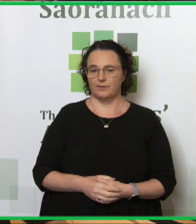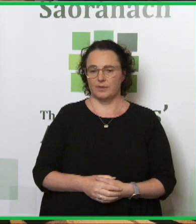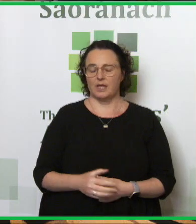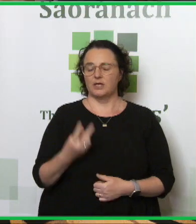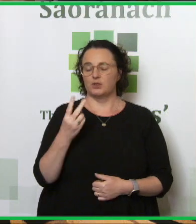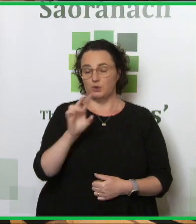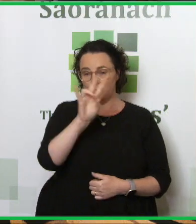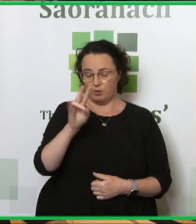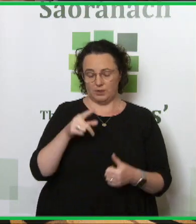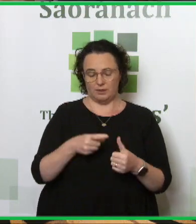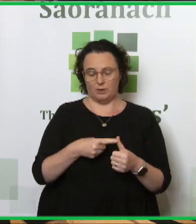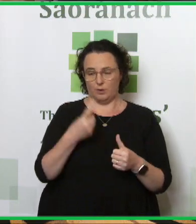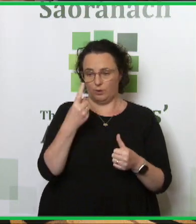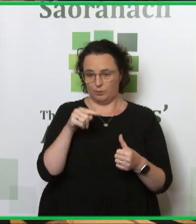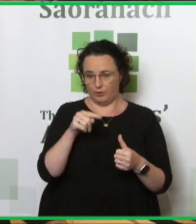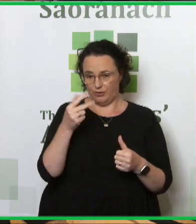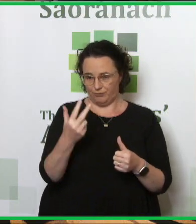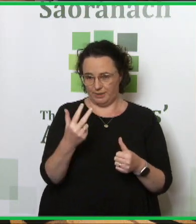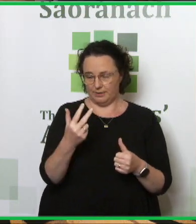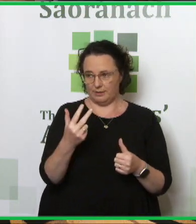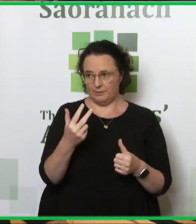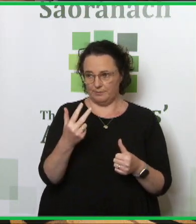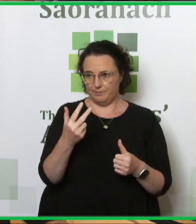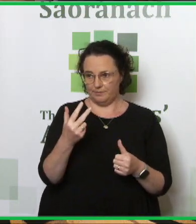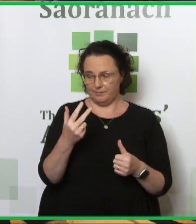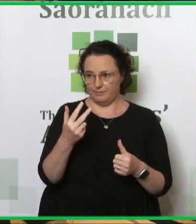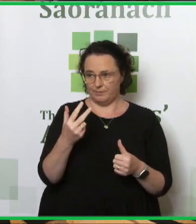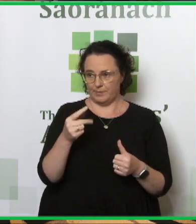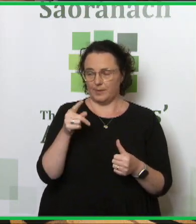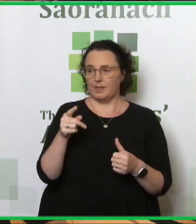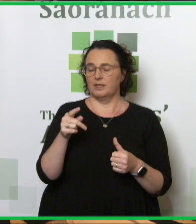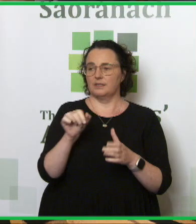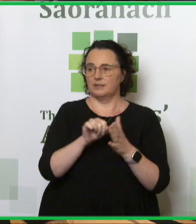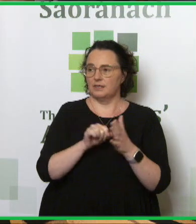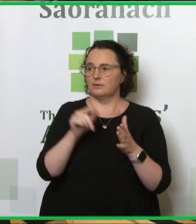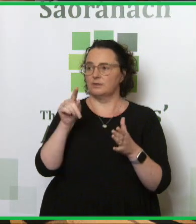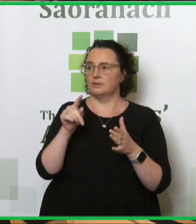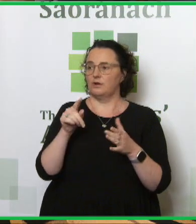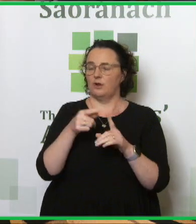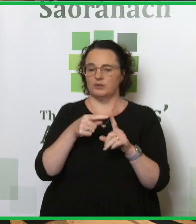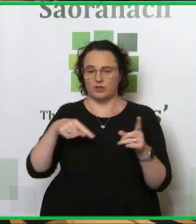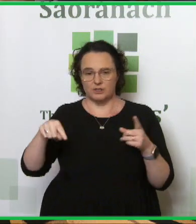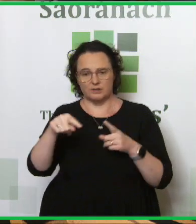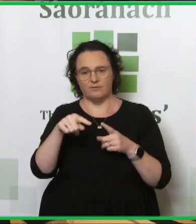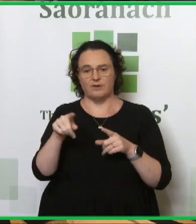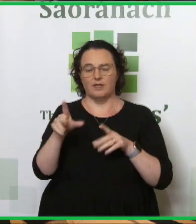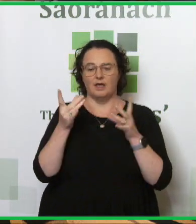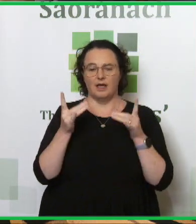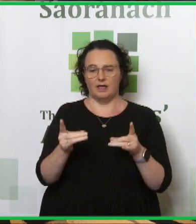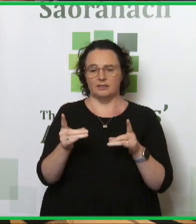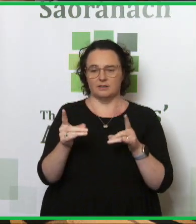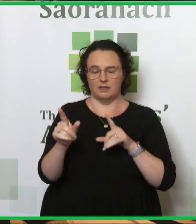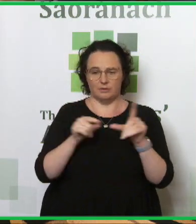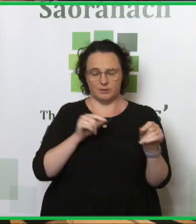2 queries. 1.3, the state should formalise, adopt and resource alternative health-focused options for people with